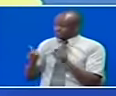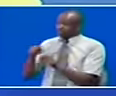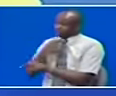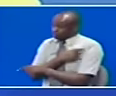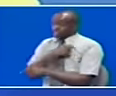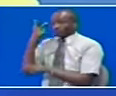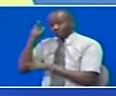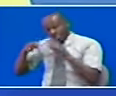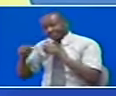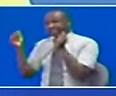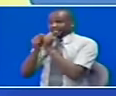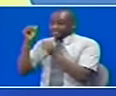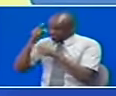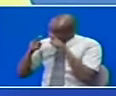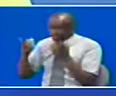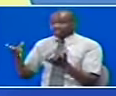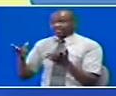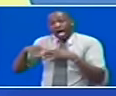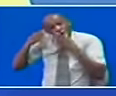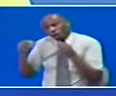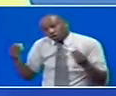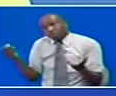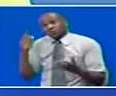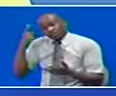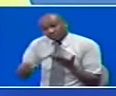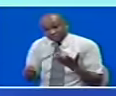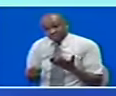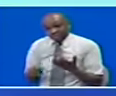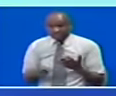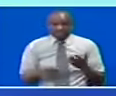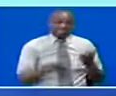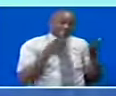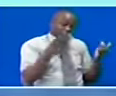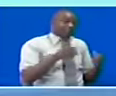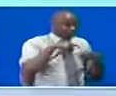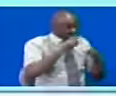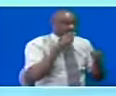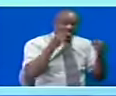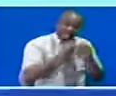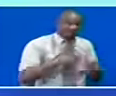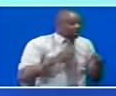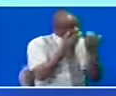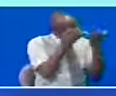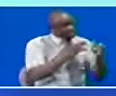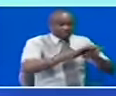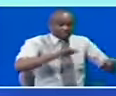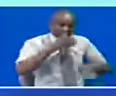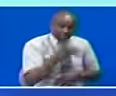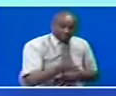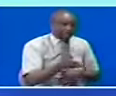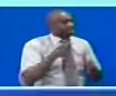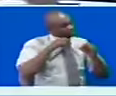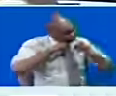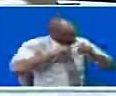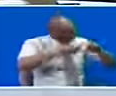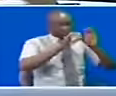2 years, 10 years, 2 months, as long as it takes? As long as it takes. As long as nothing is put, something is not put on the table, Aluta continua.